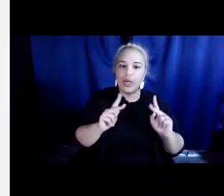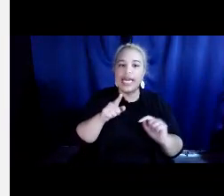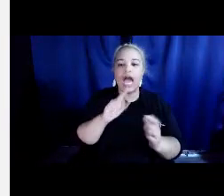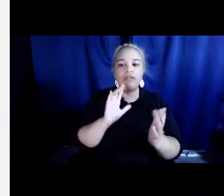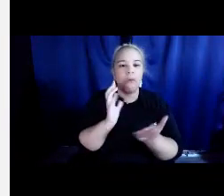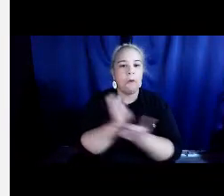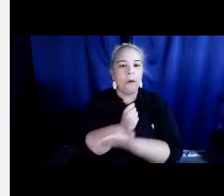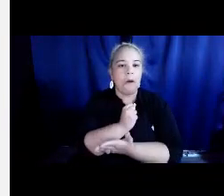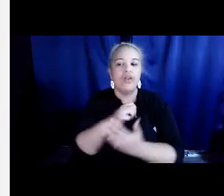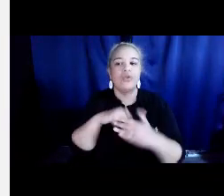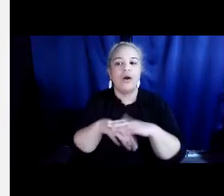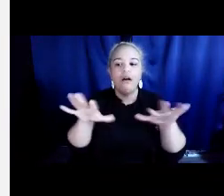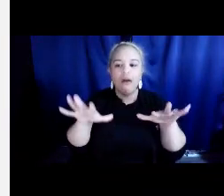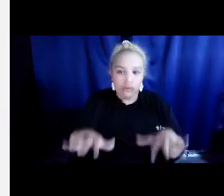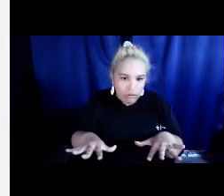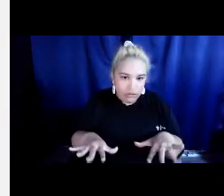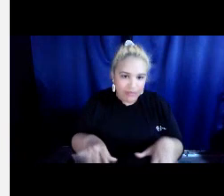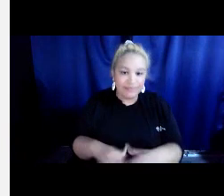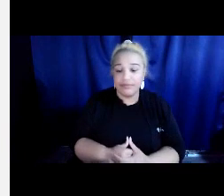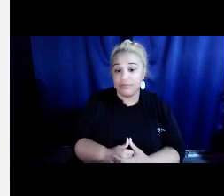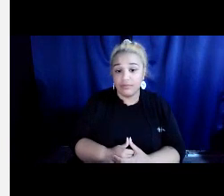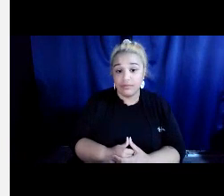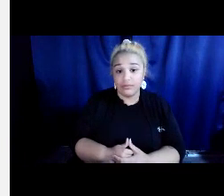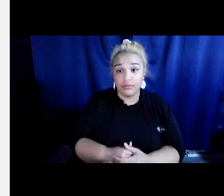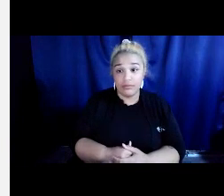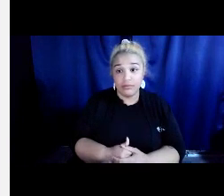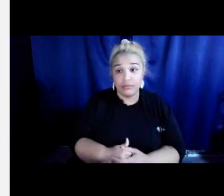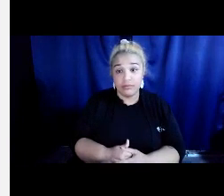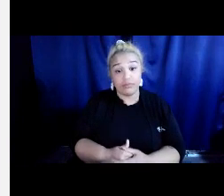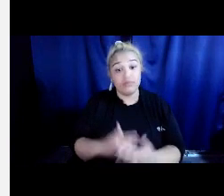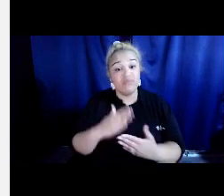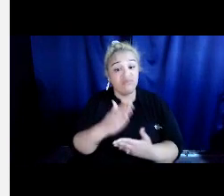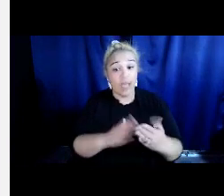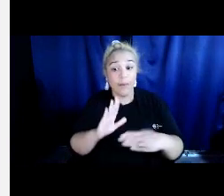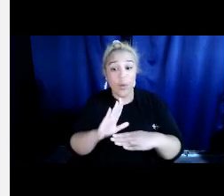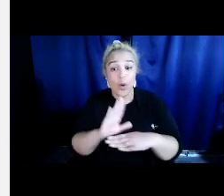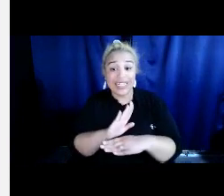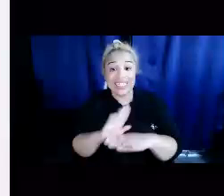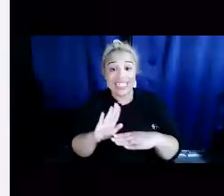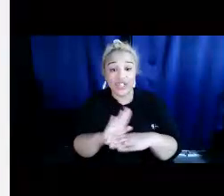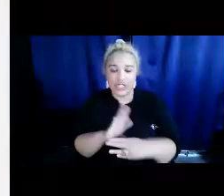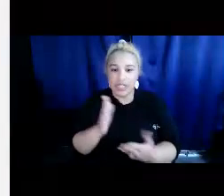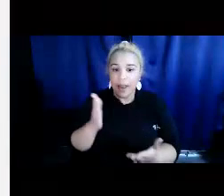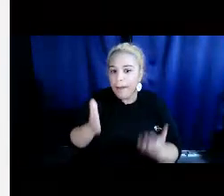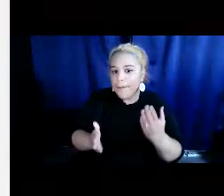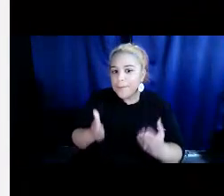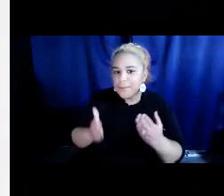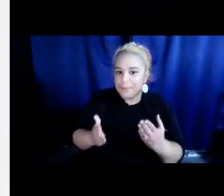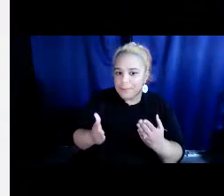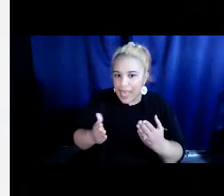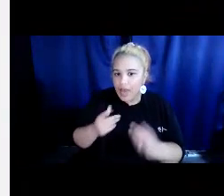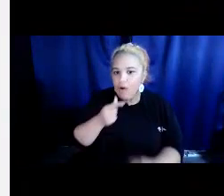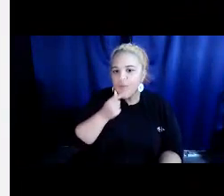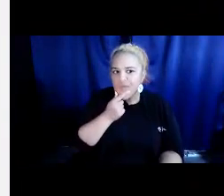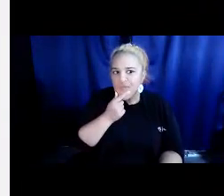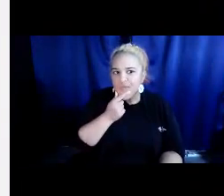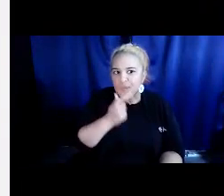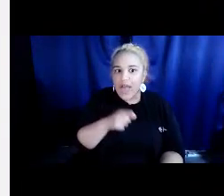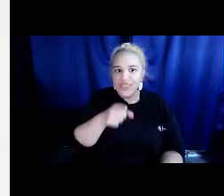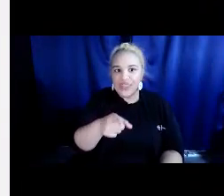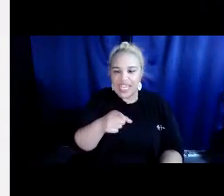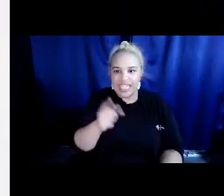some organizations may actually offer to ship a mobile sensory station that can be assembled and utilized at events and venues in the